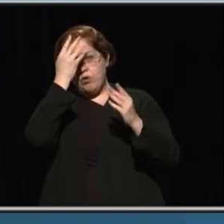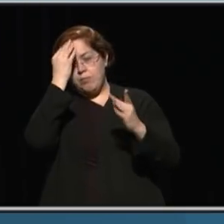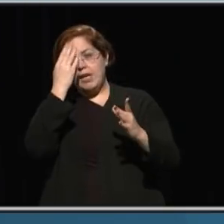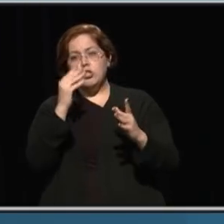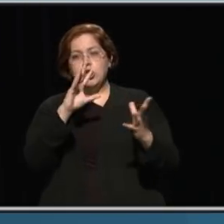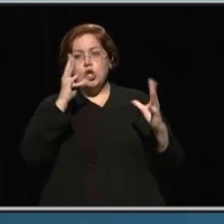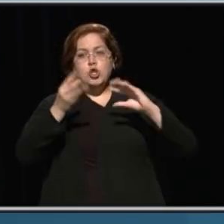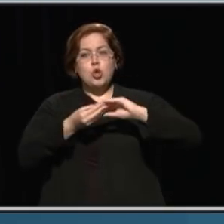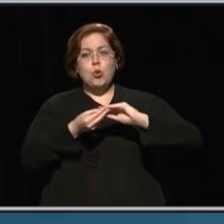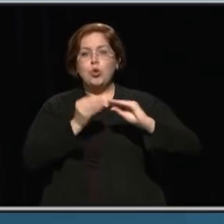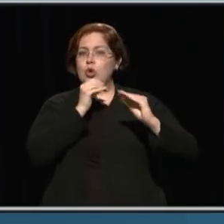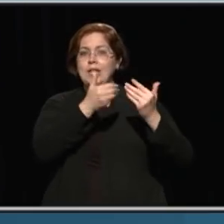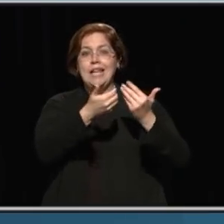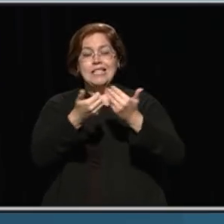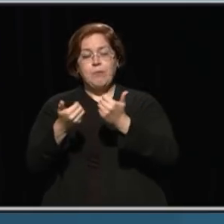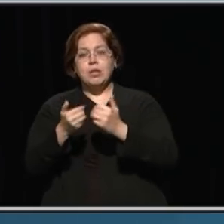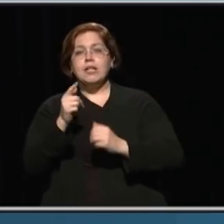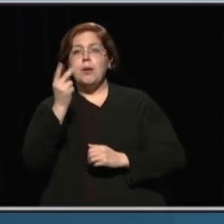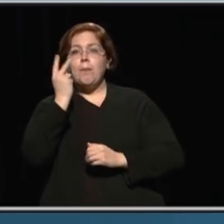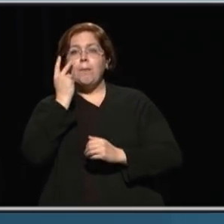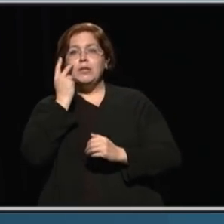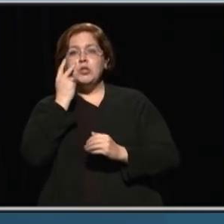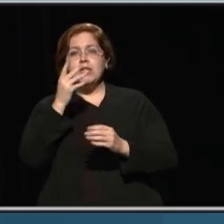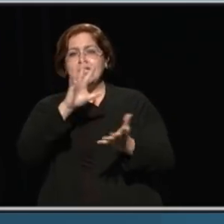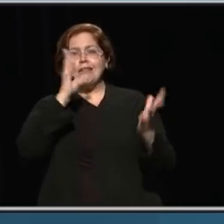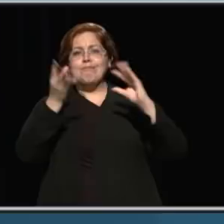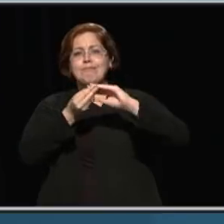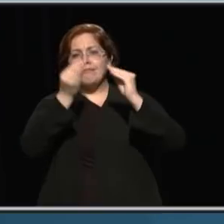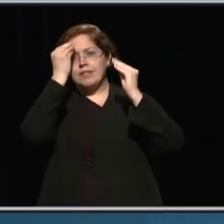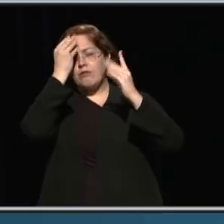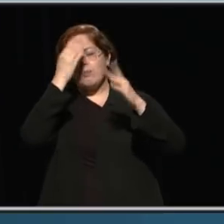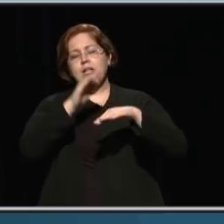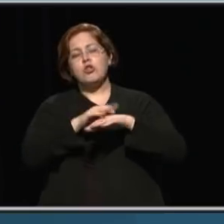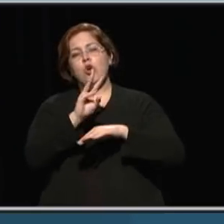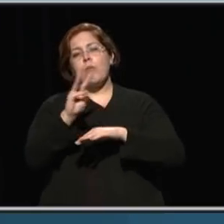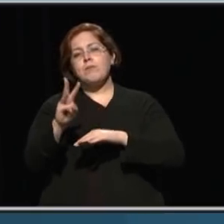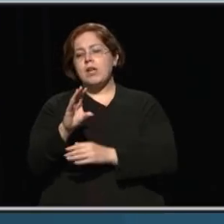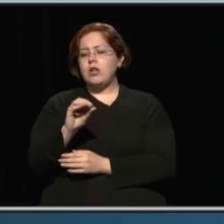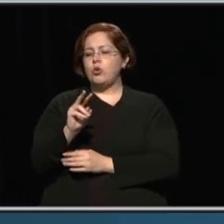aggregate, not separately, but you can see the comprehensive data on our website,